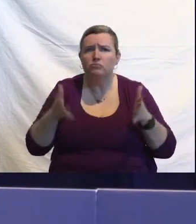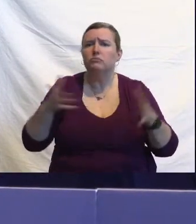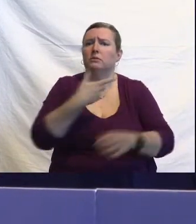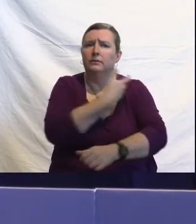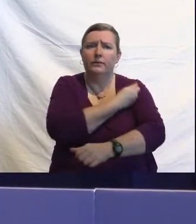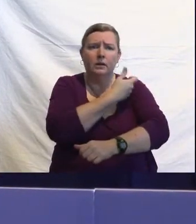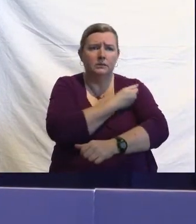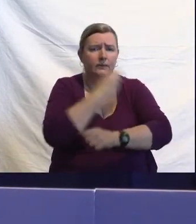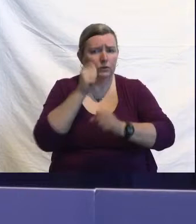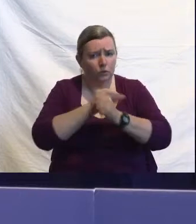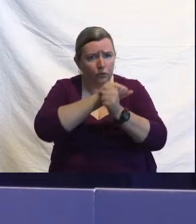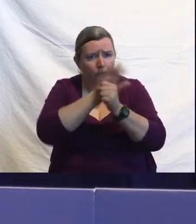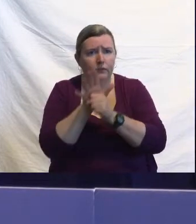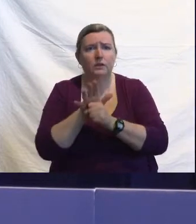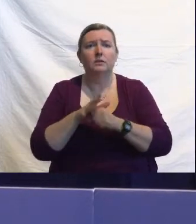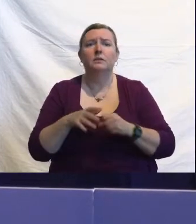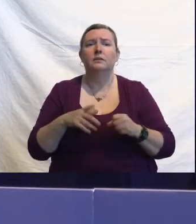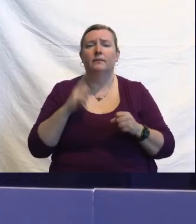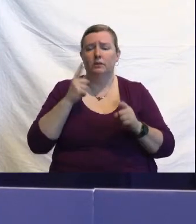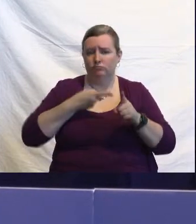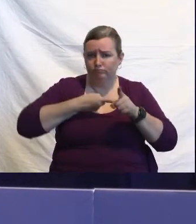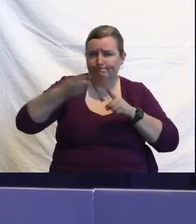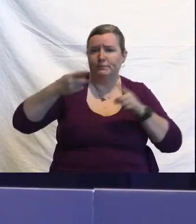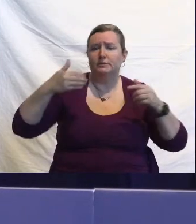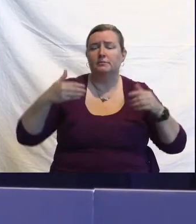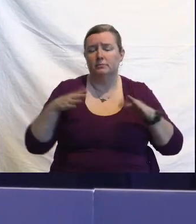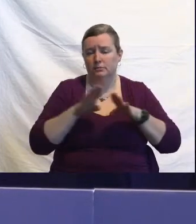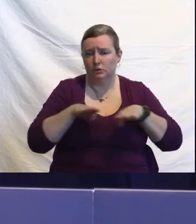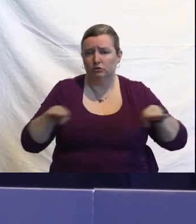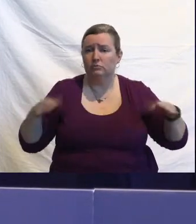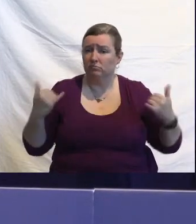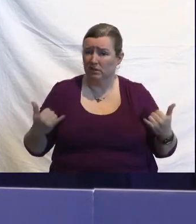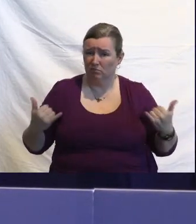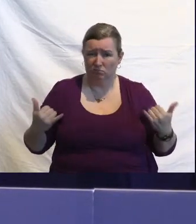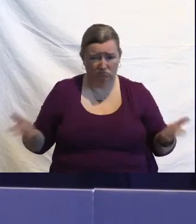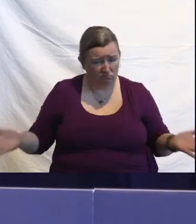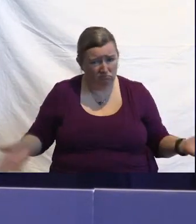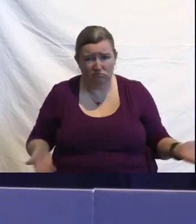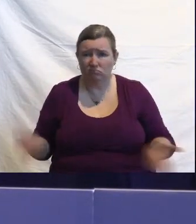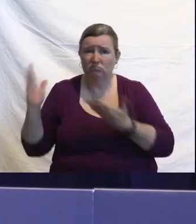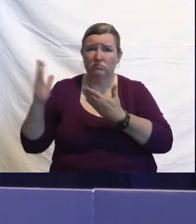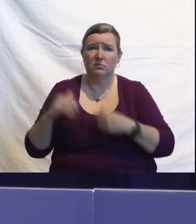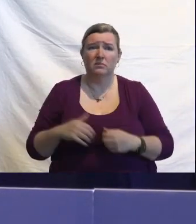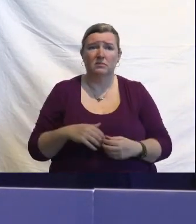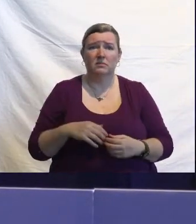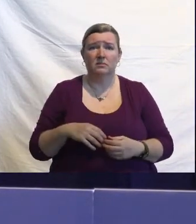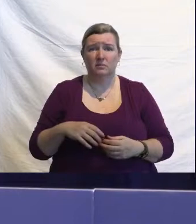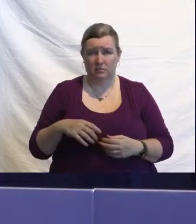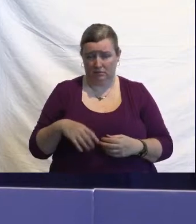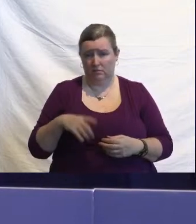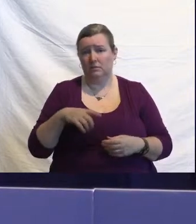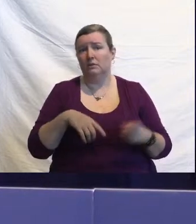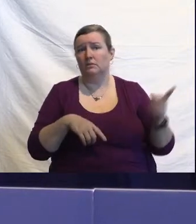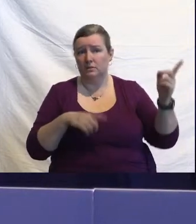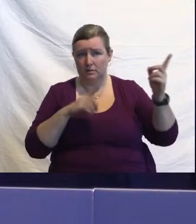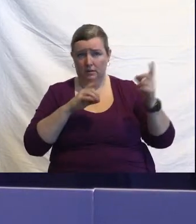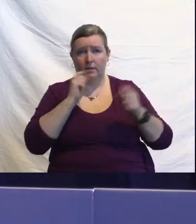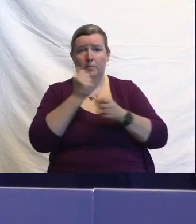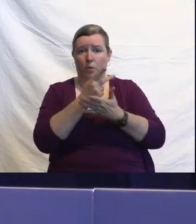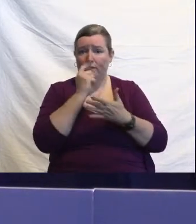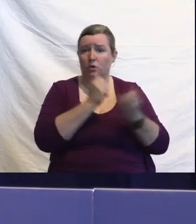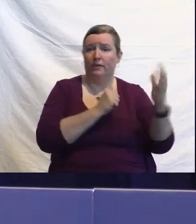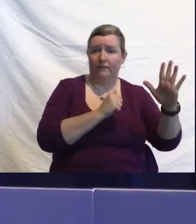particularly among our younger individuals. The CDC's recommendation to allow the vaccination of children ages 5 to